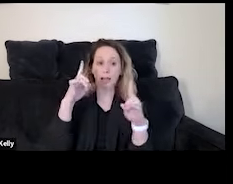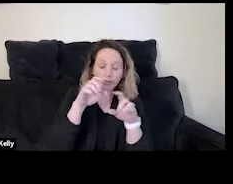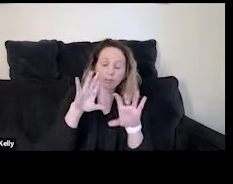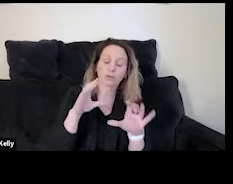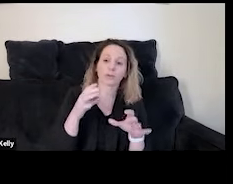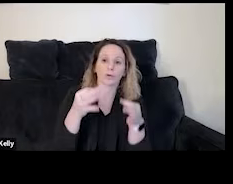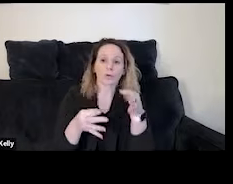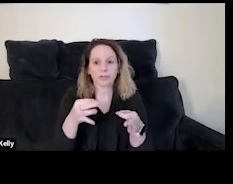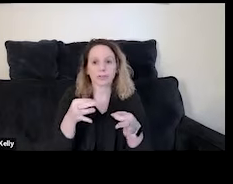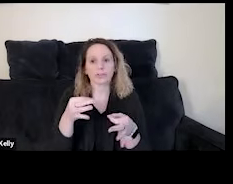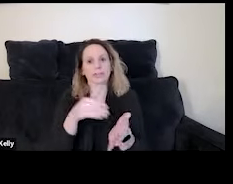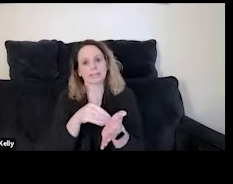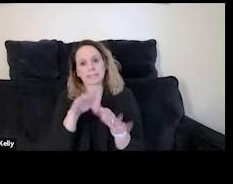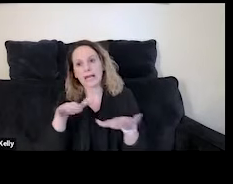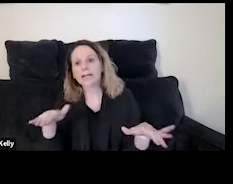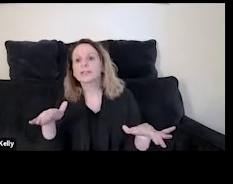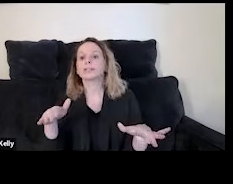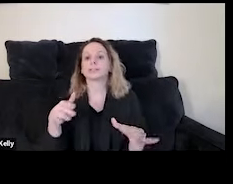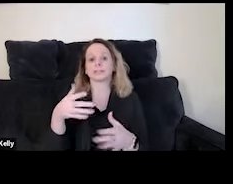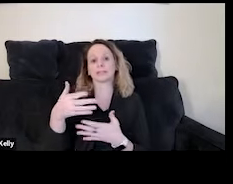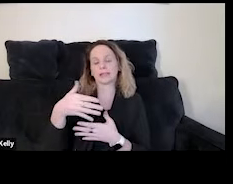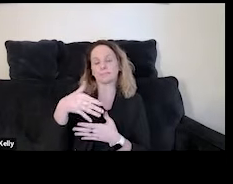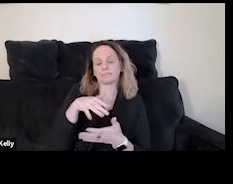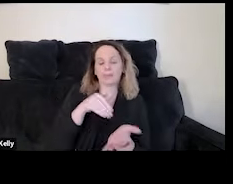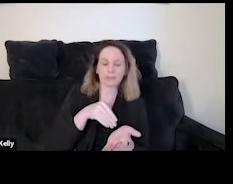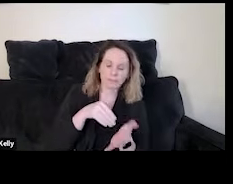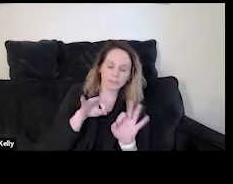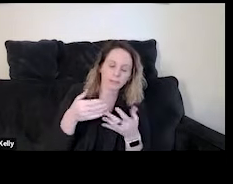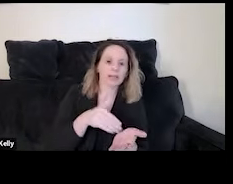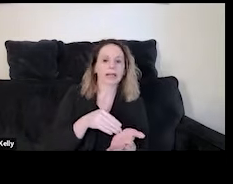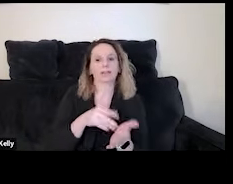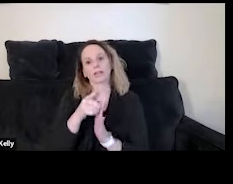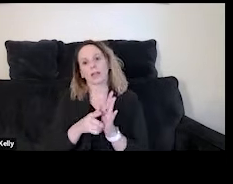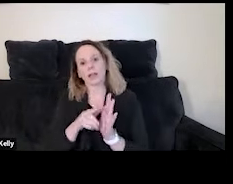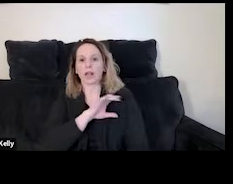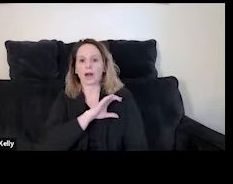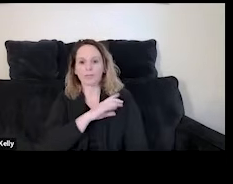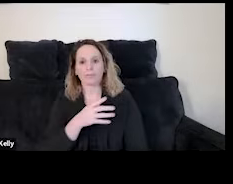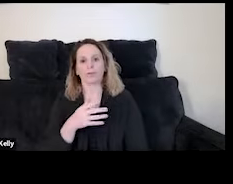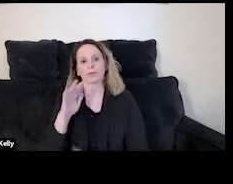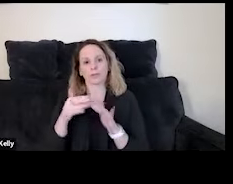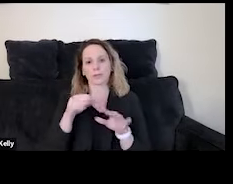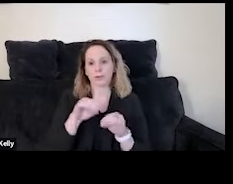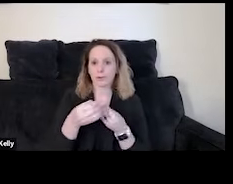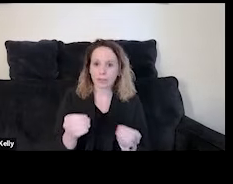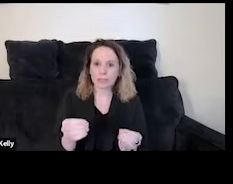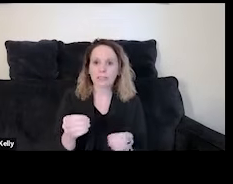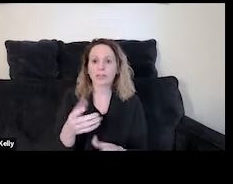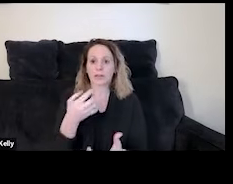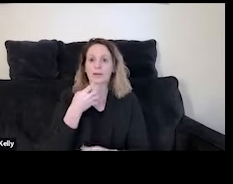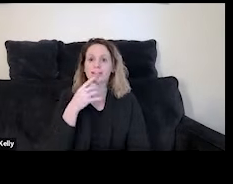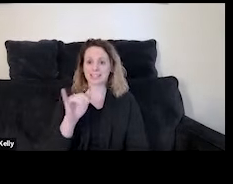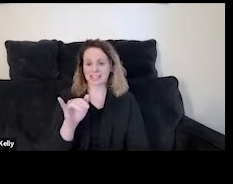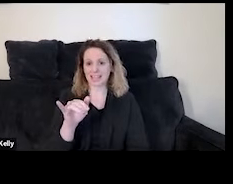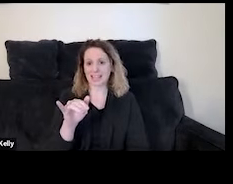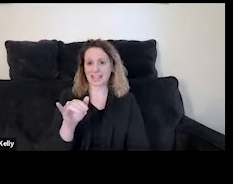partners, pediatricians and primary care physicians, law enforcement, emergency departments, and community organizations. I do want to say right up front